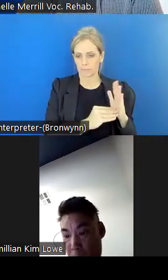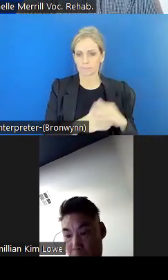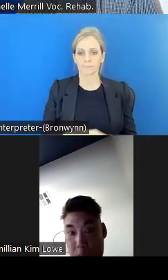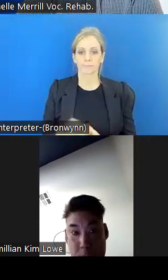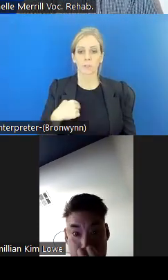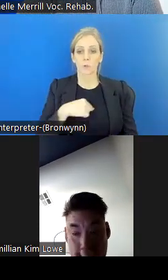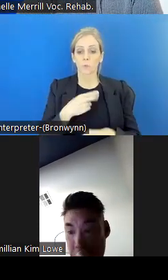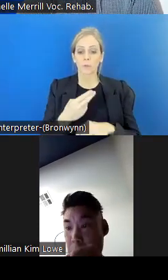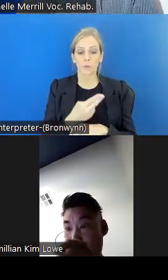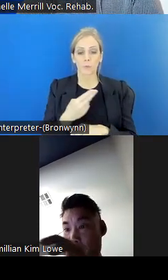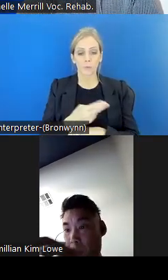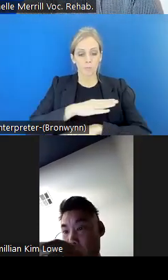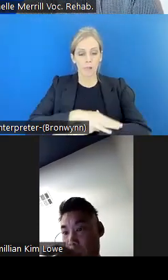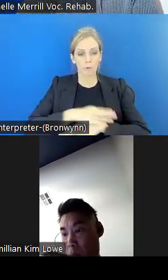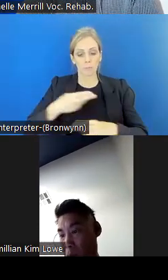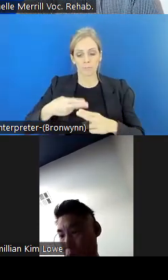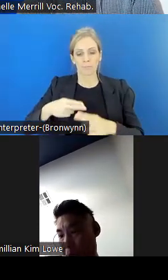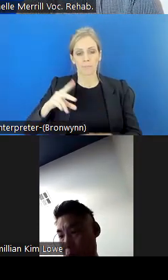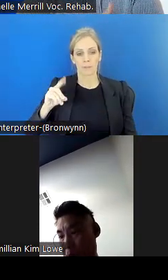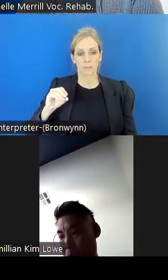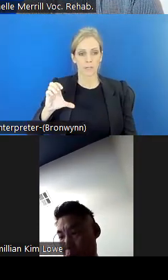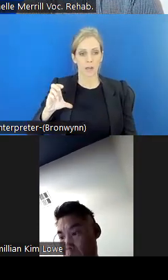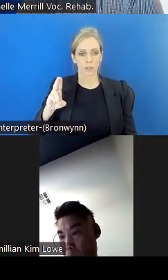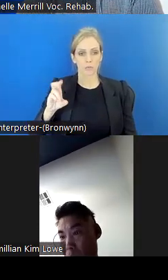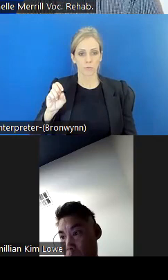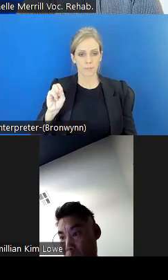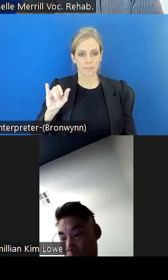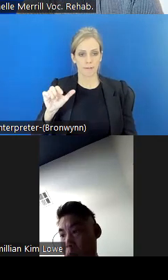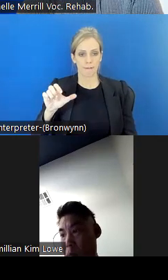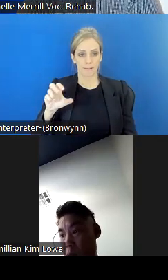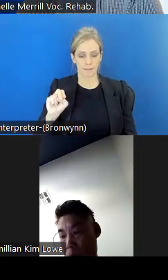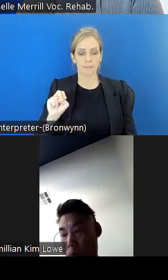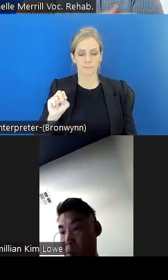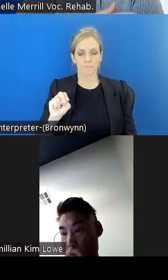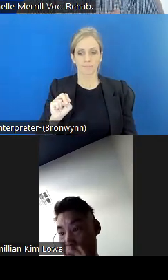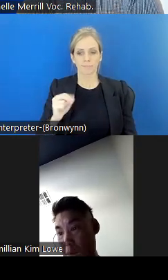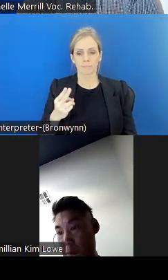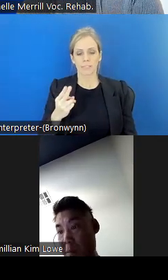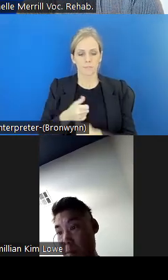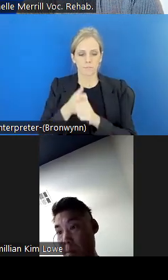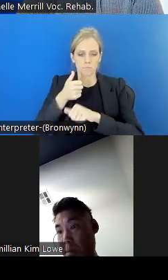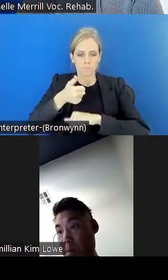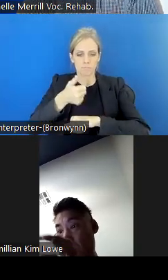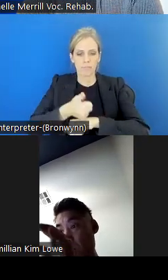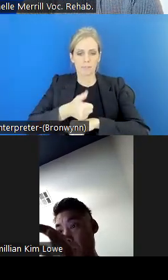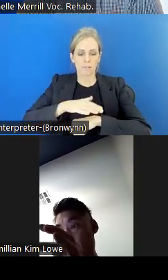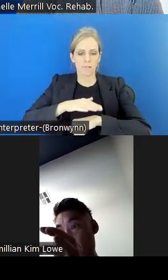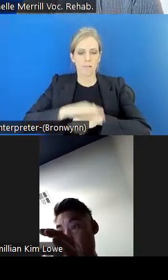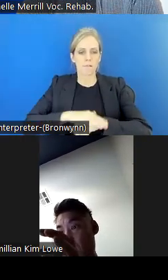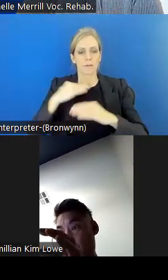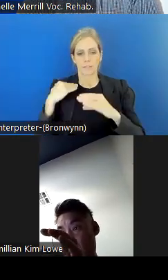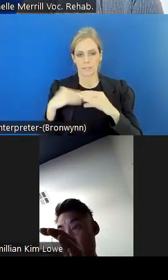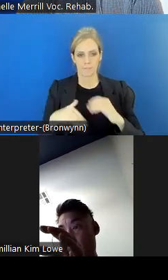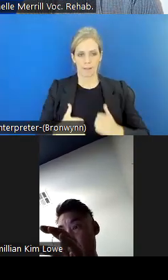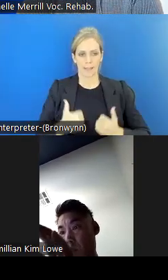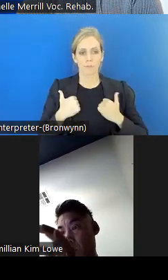DocuSign platform, which is based on an email address, and it gets the process started.